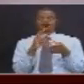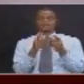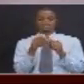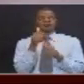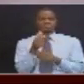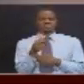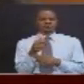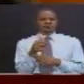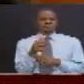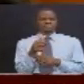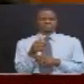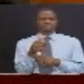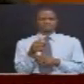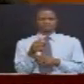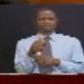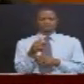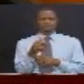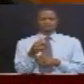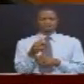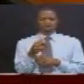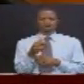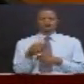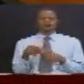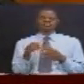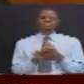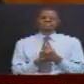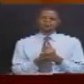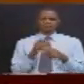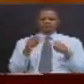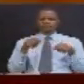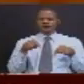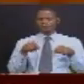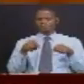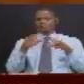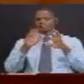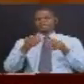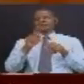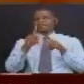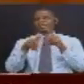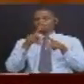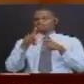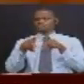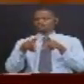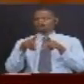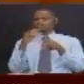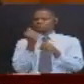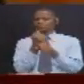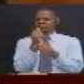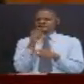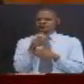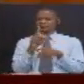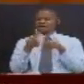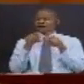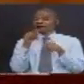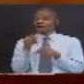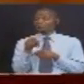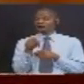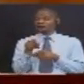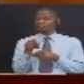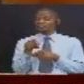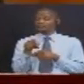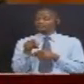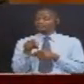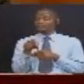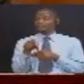soon if we are going to engage some contractors people will be contracted those people will be contracted will be